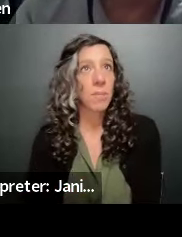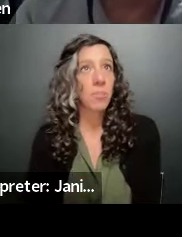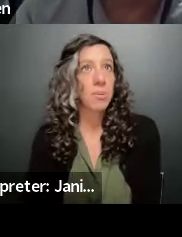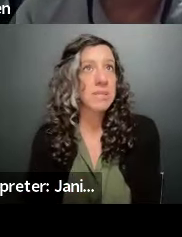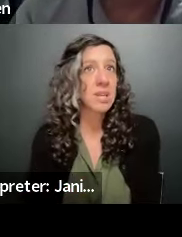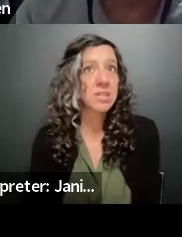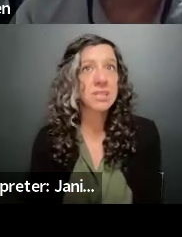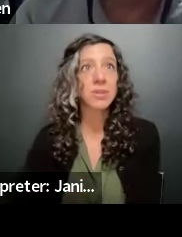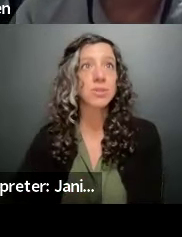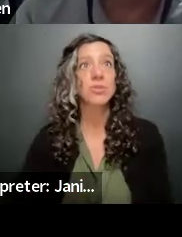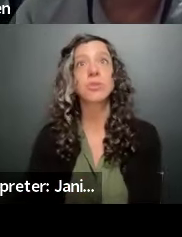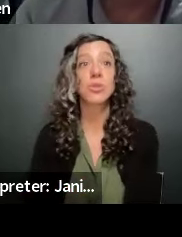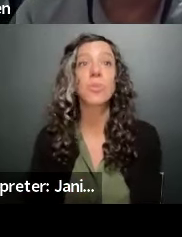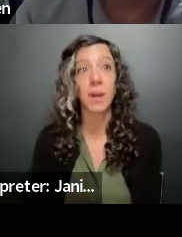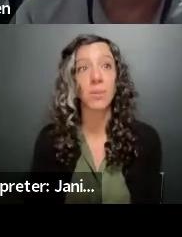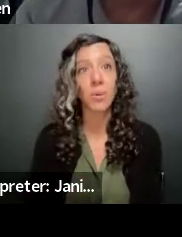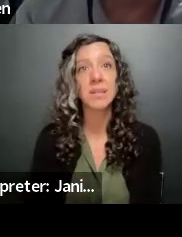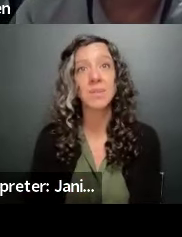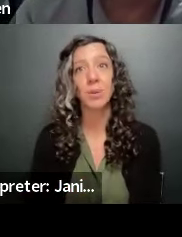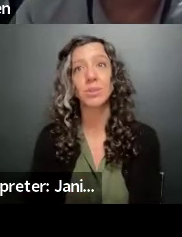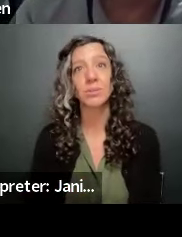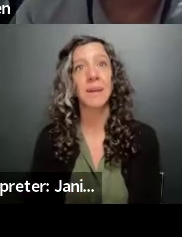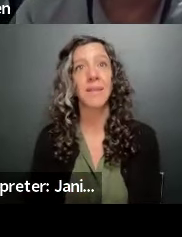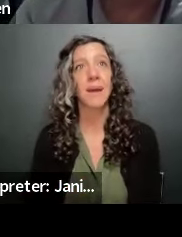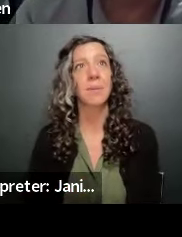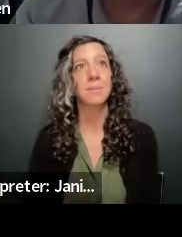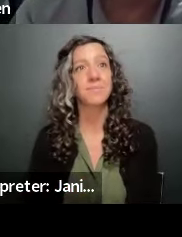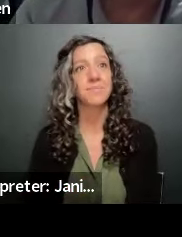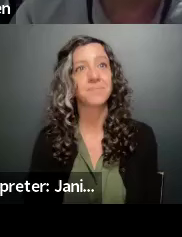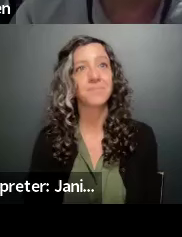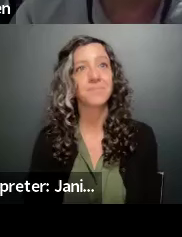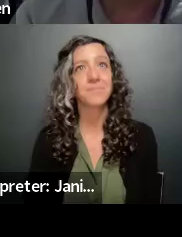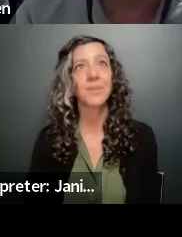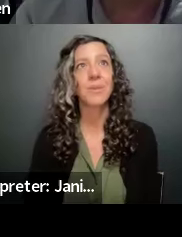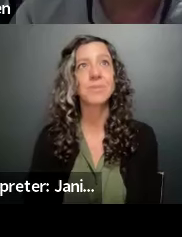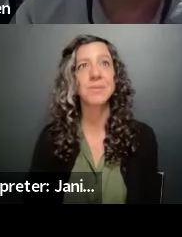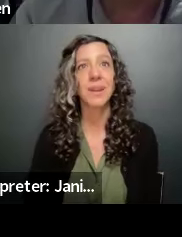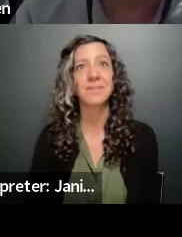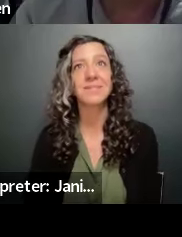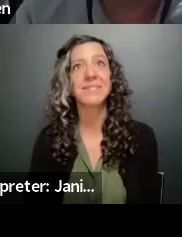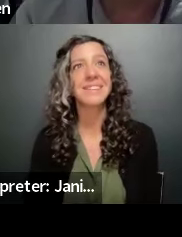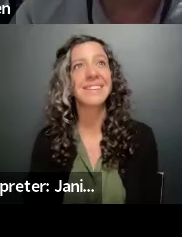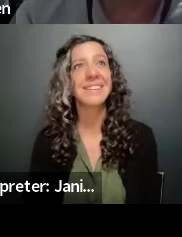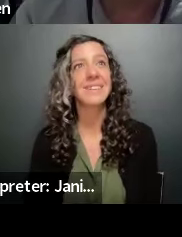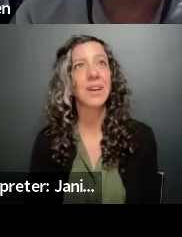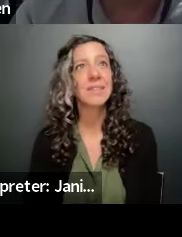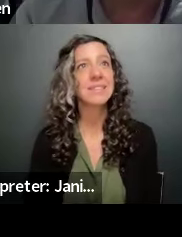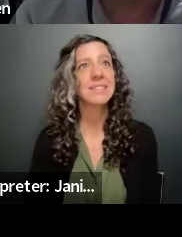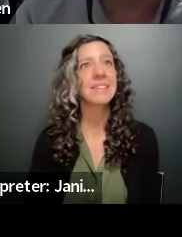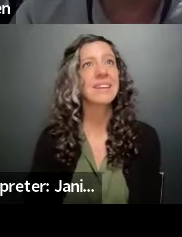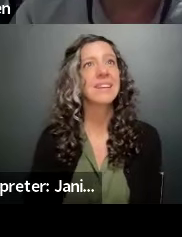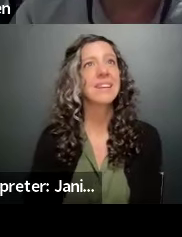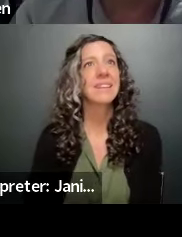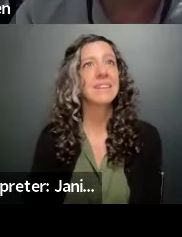You can learn about presentation skills through this group here. We can support you in making that happen. This is great.